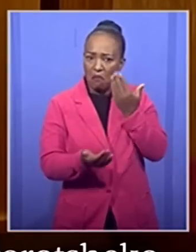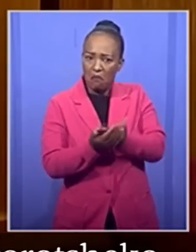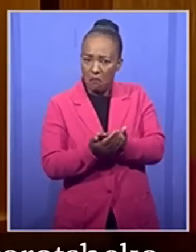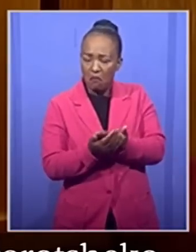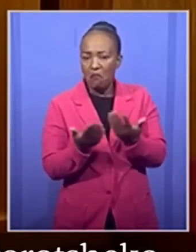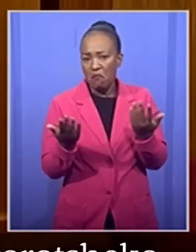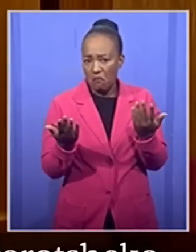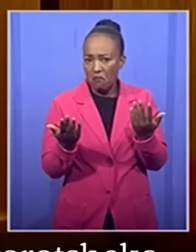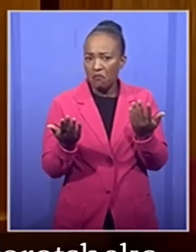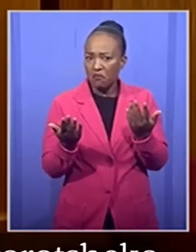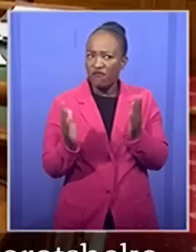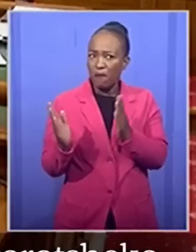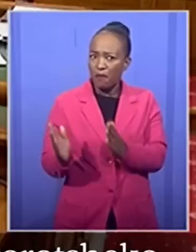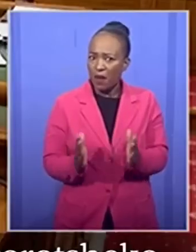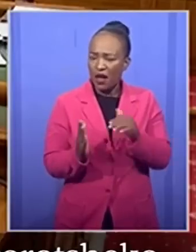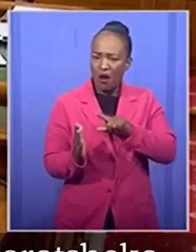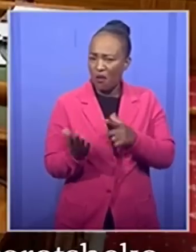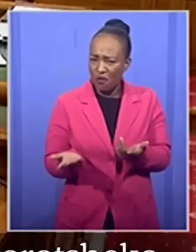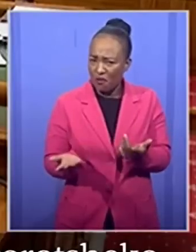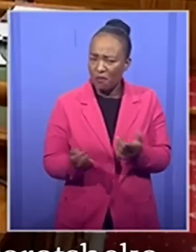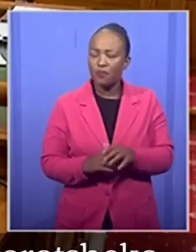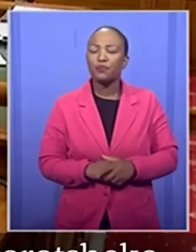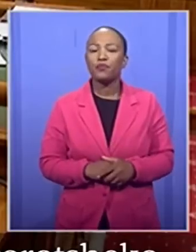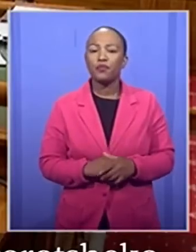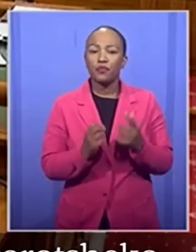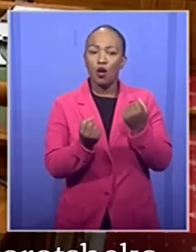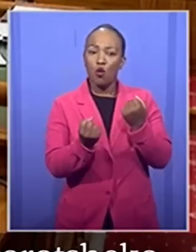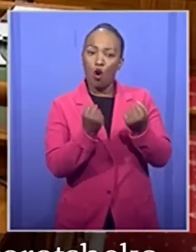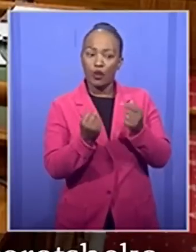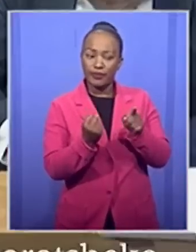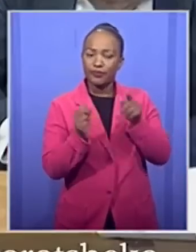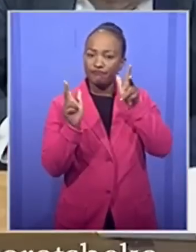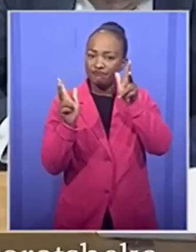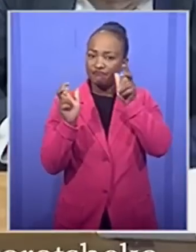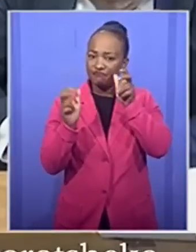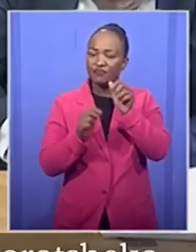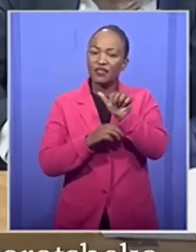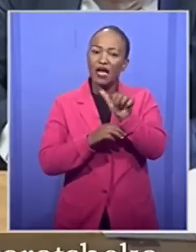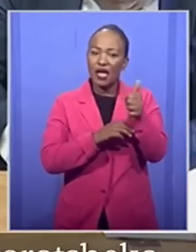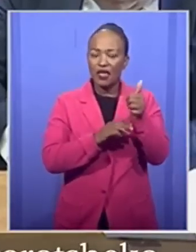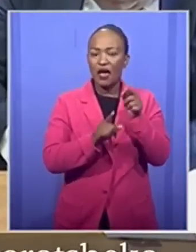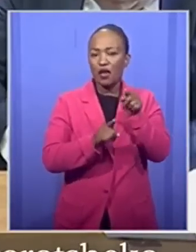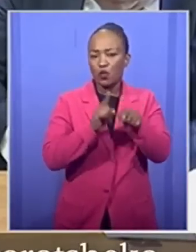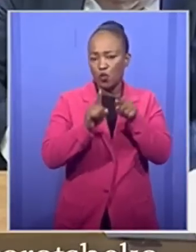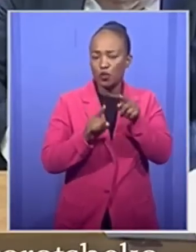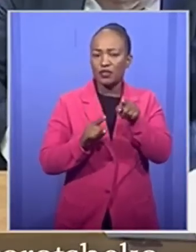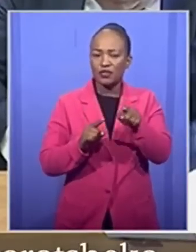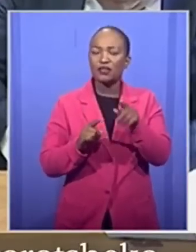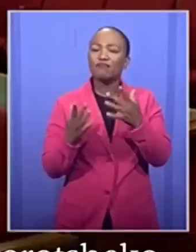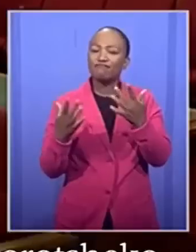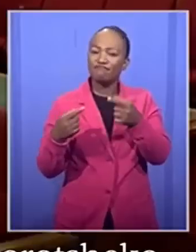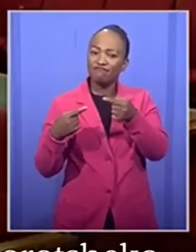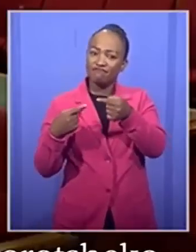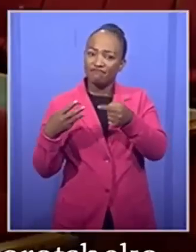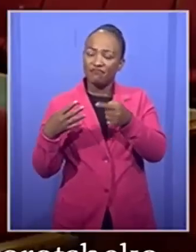need to prepare? Lekgotla le boetse la utlwa hore baqosuwa ba banyeweng ena ba tla tlameha hore